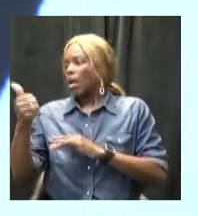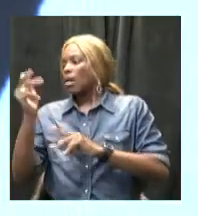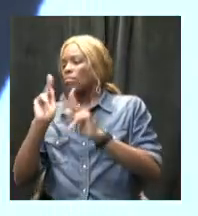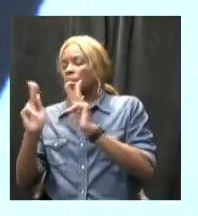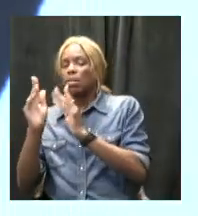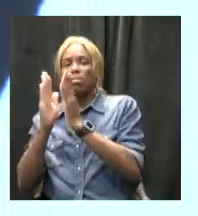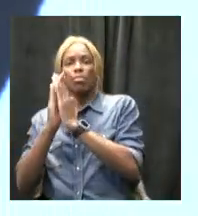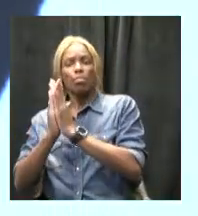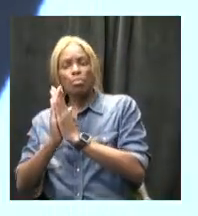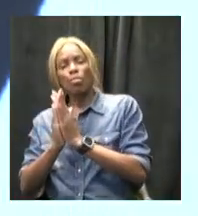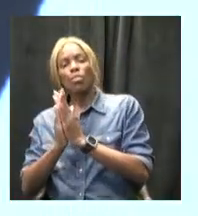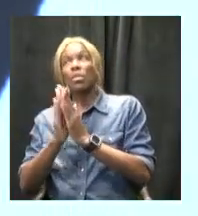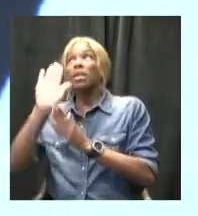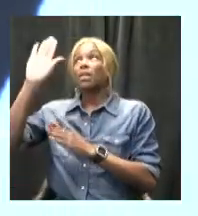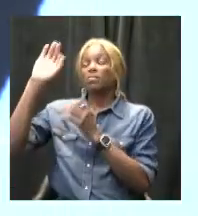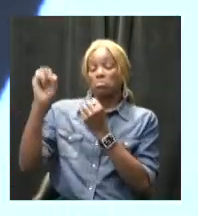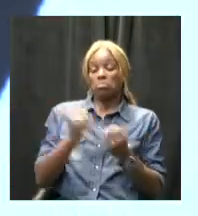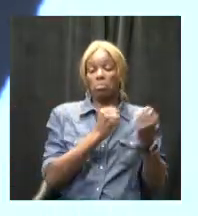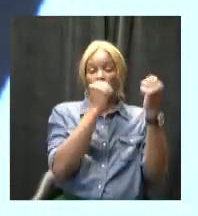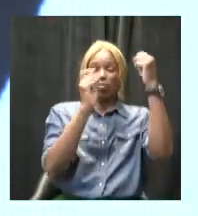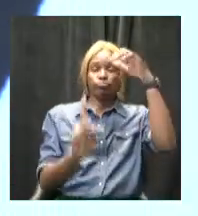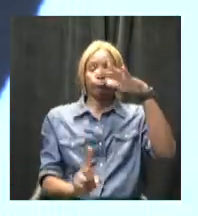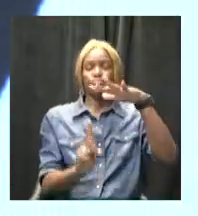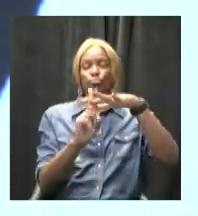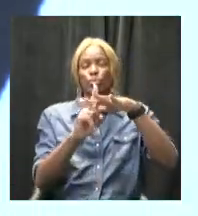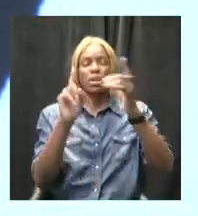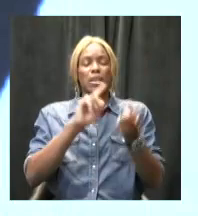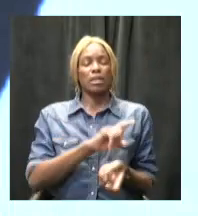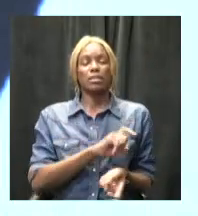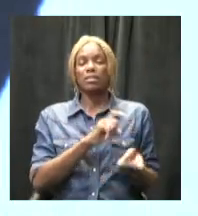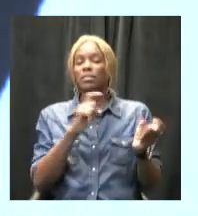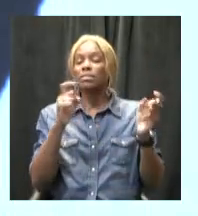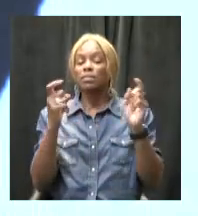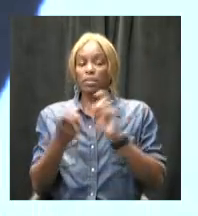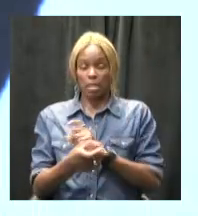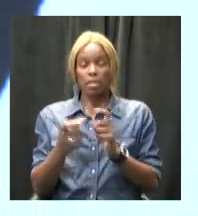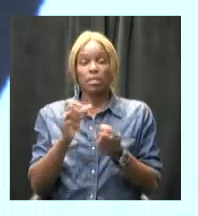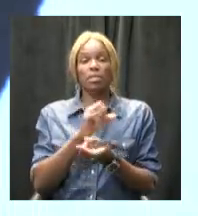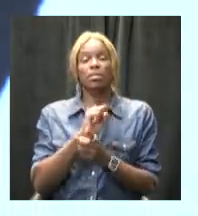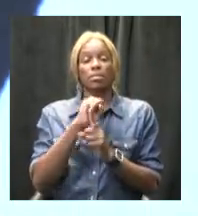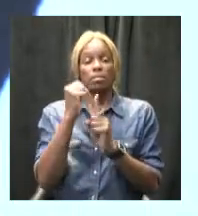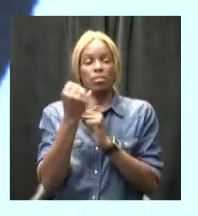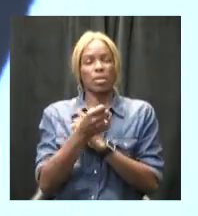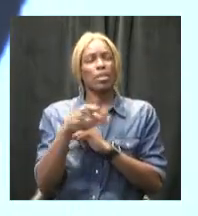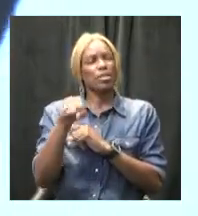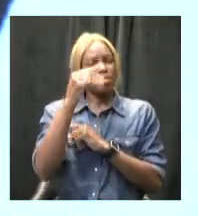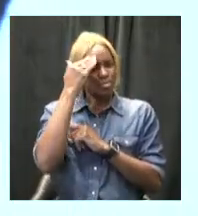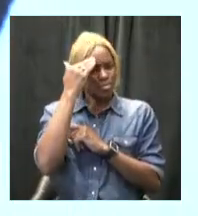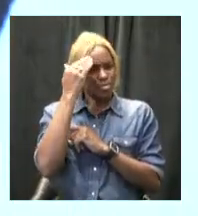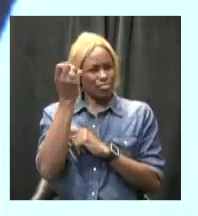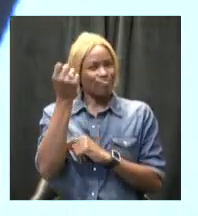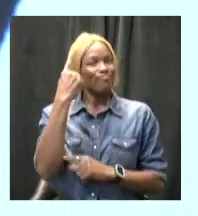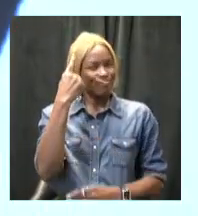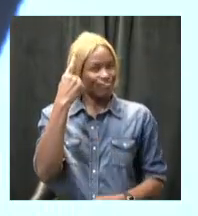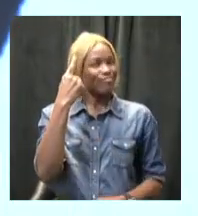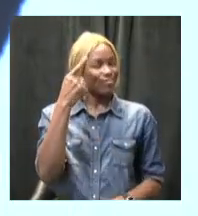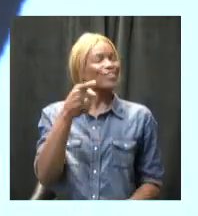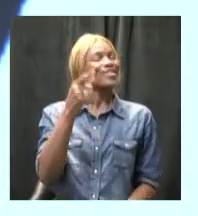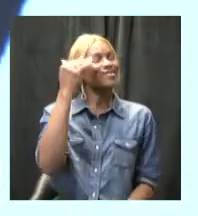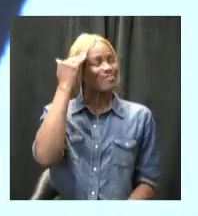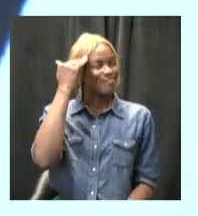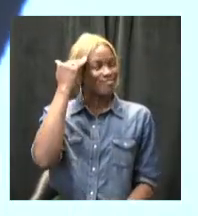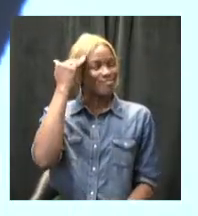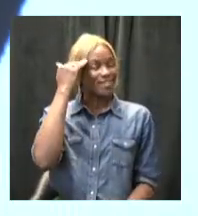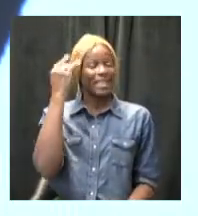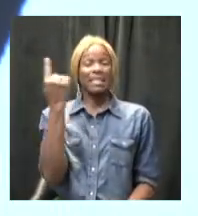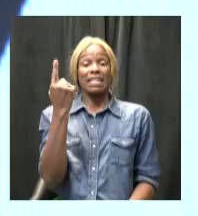power shows up and his power changes situations. Somebody knows what I'm talking about. You know that